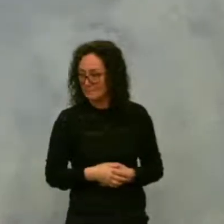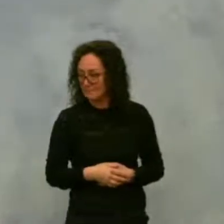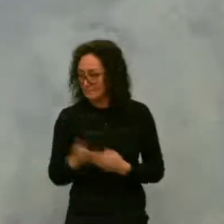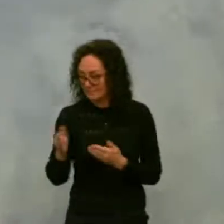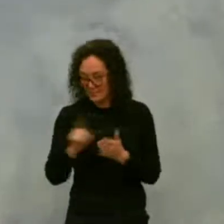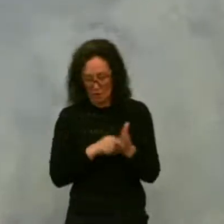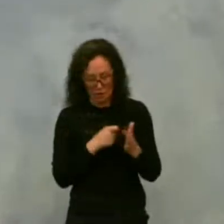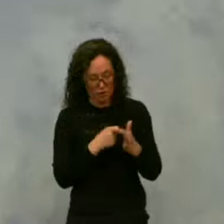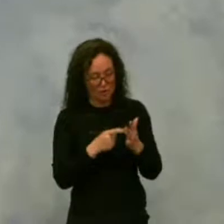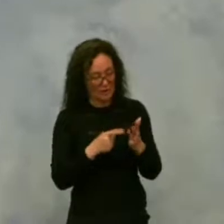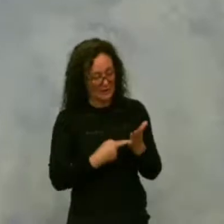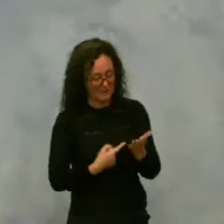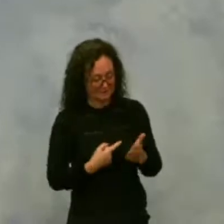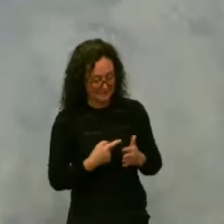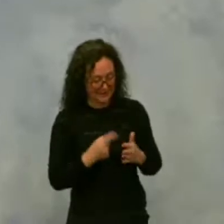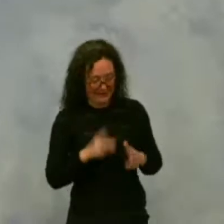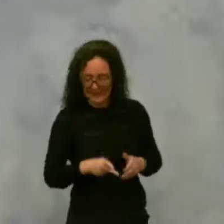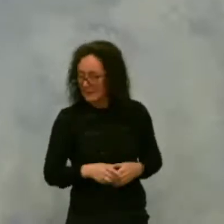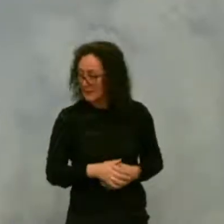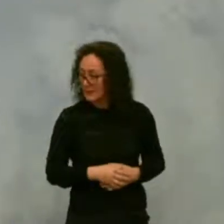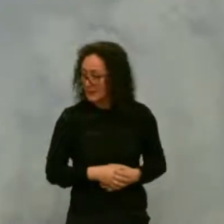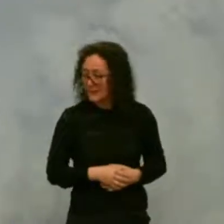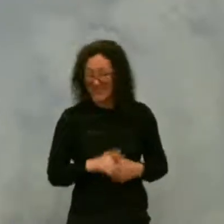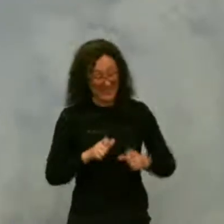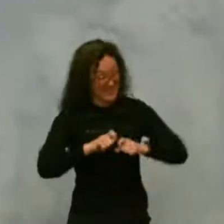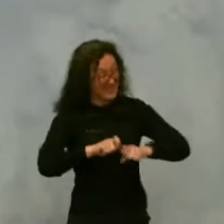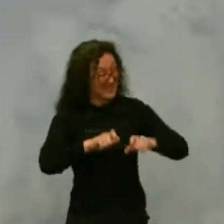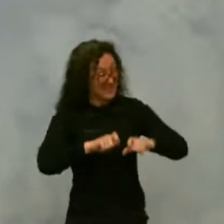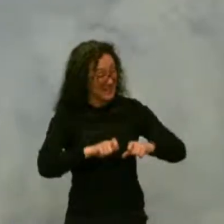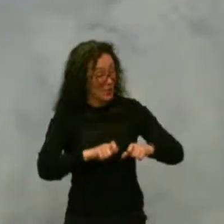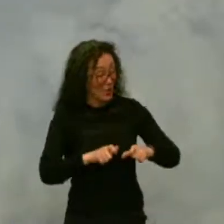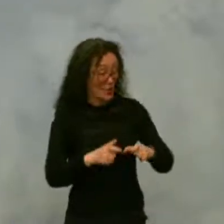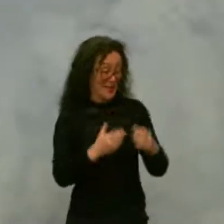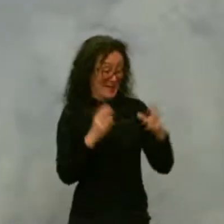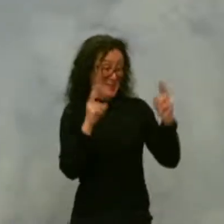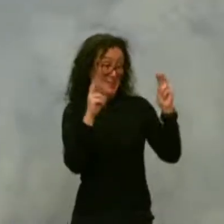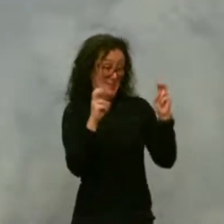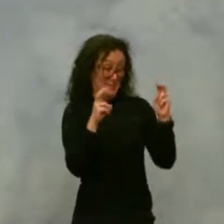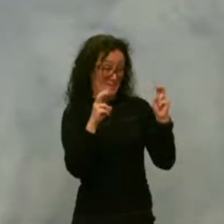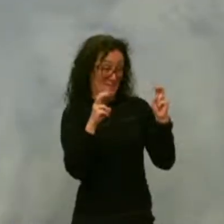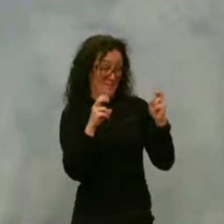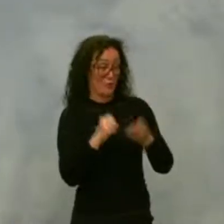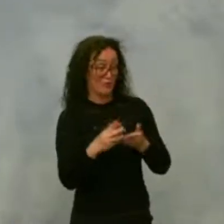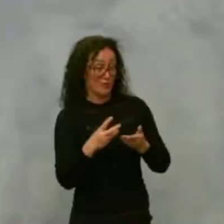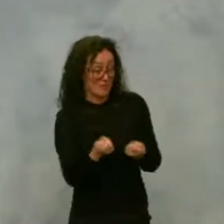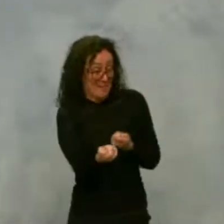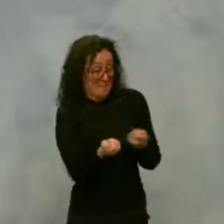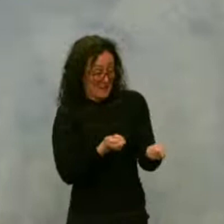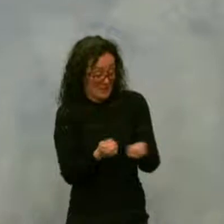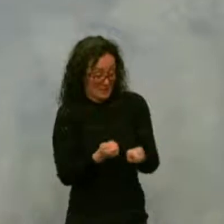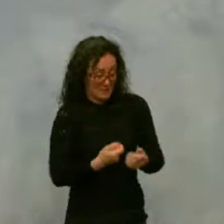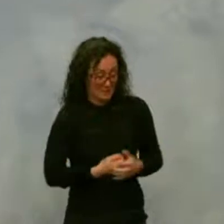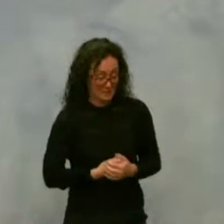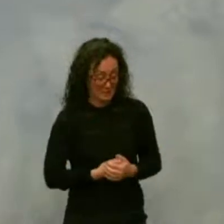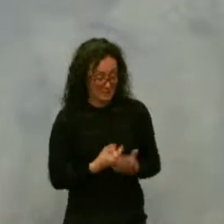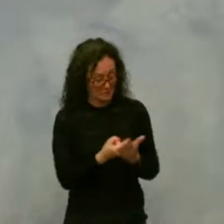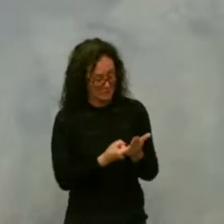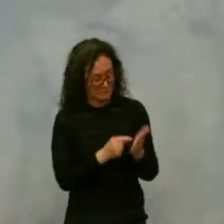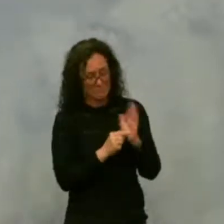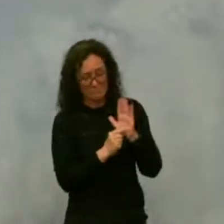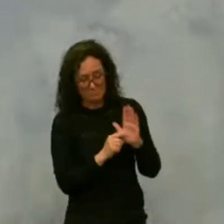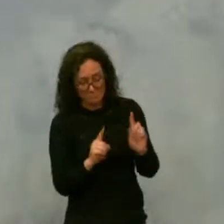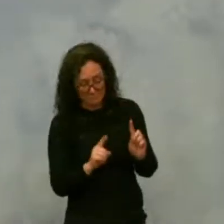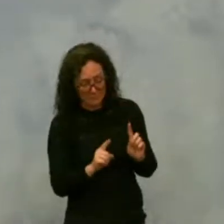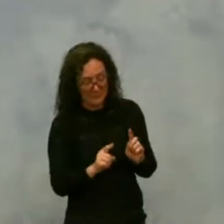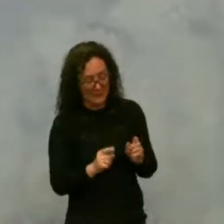Thanks, Chair. So this is a continuation of the theme of Treasury Management, and this report picks up again on